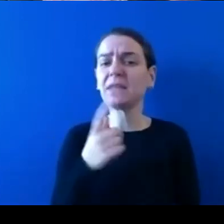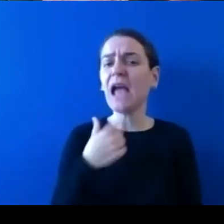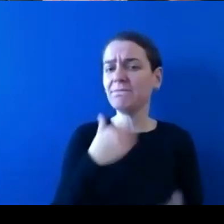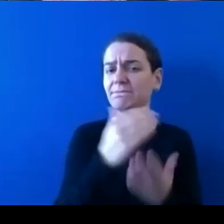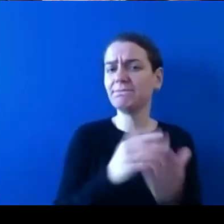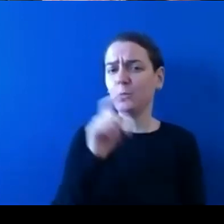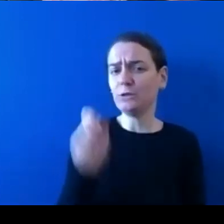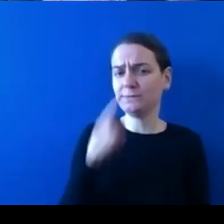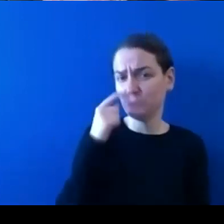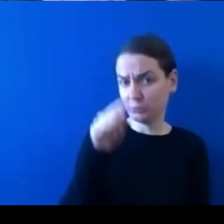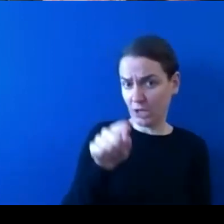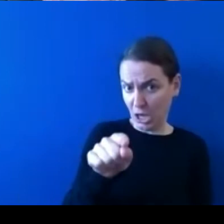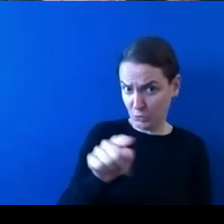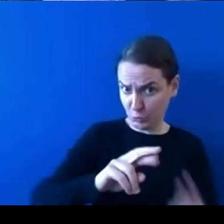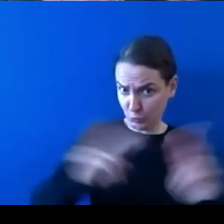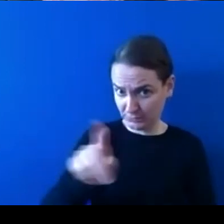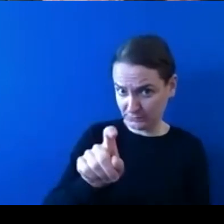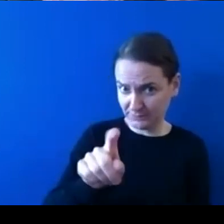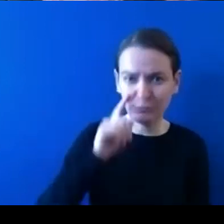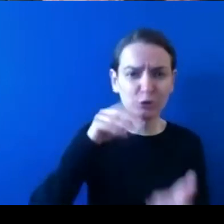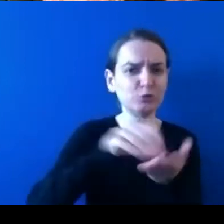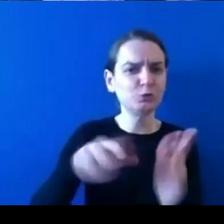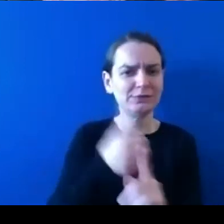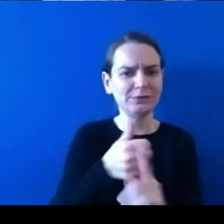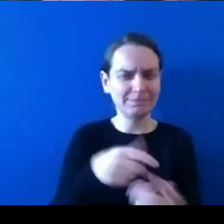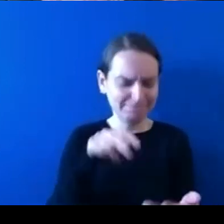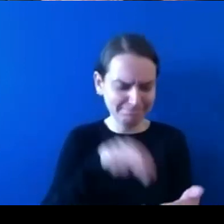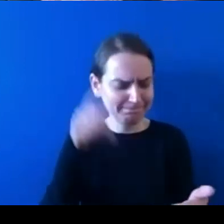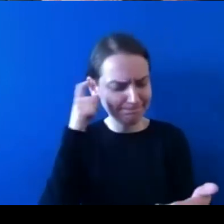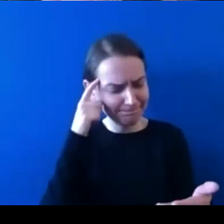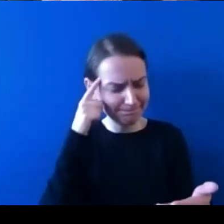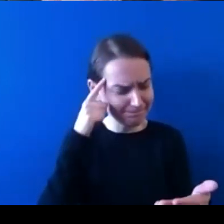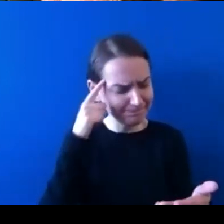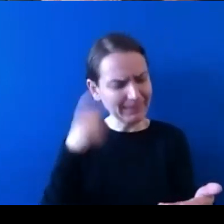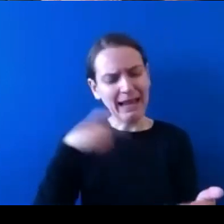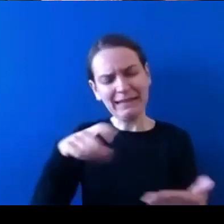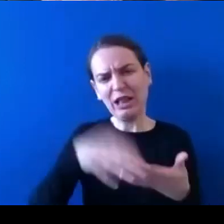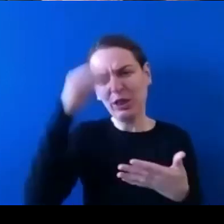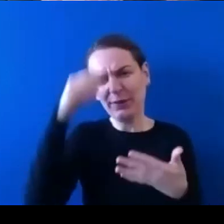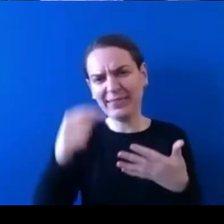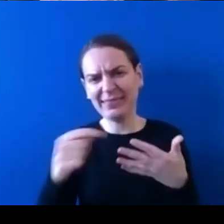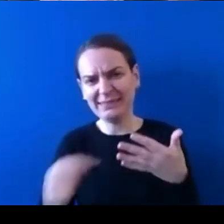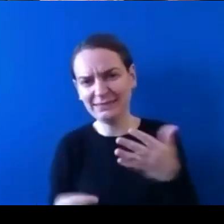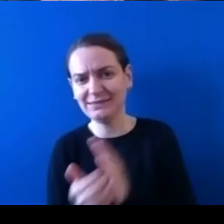a comms TBI O&M skill college checklist,